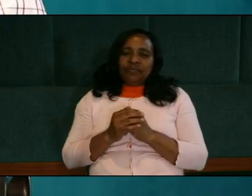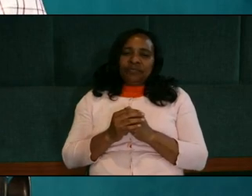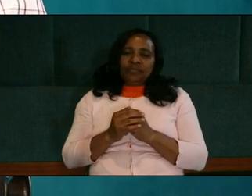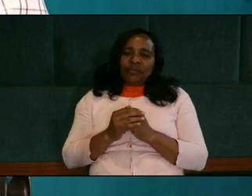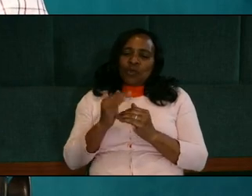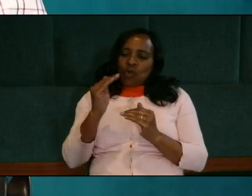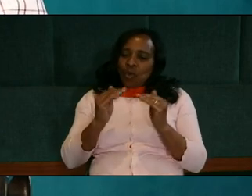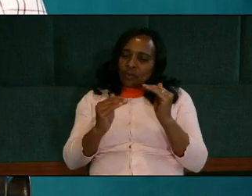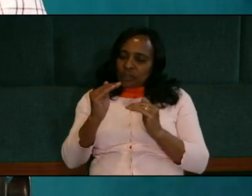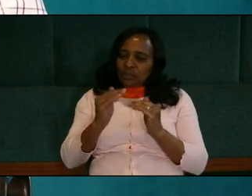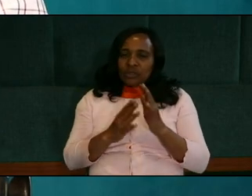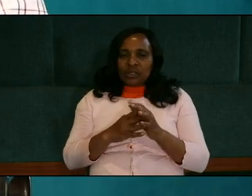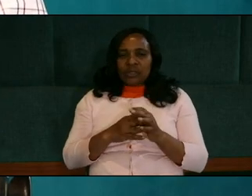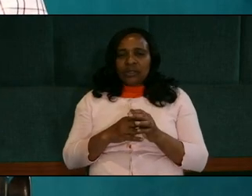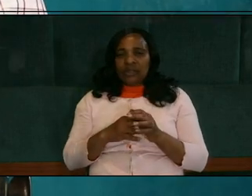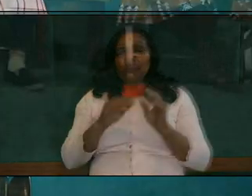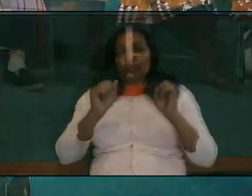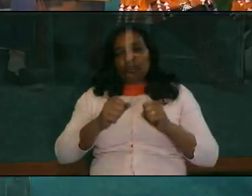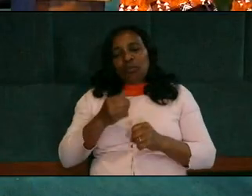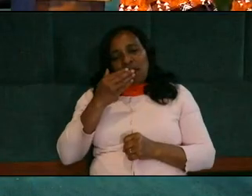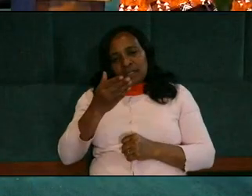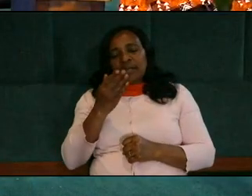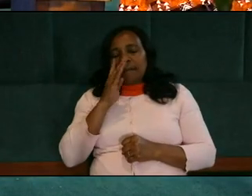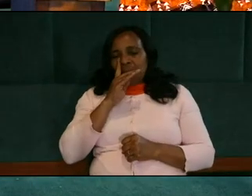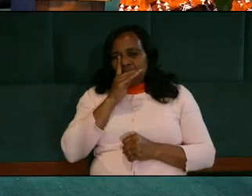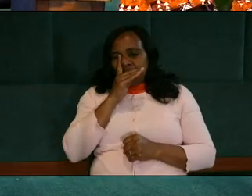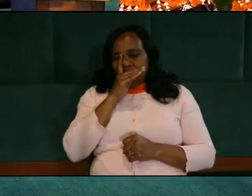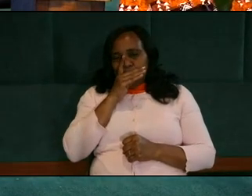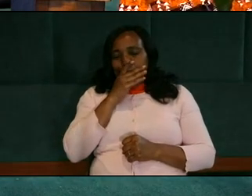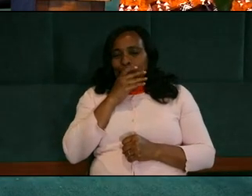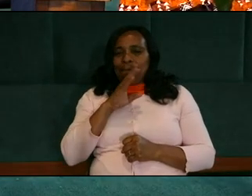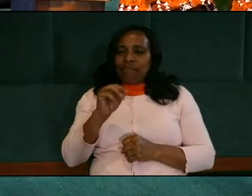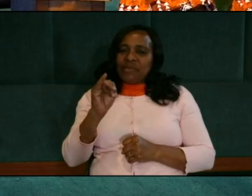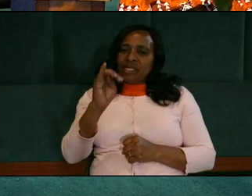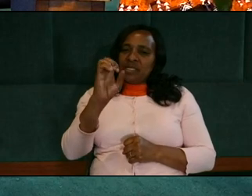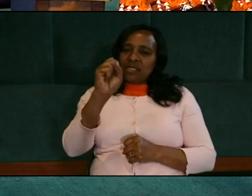Ms. Ati, would you like to answer that?